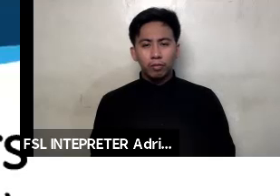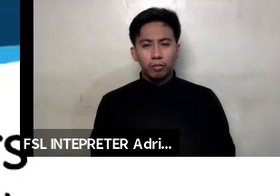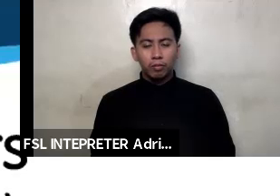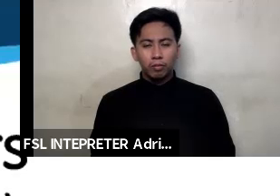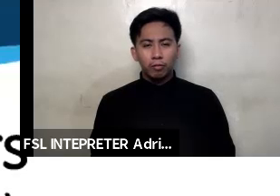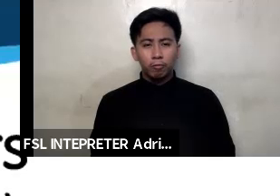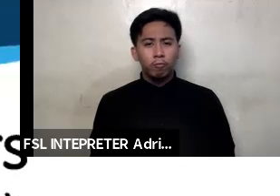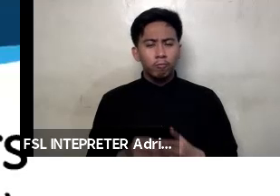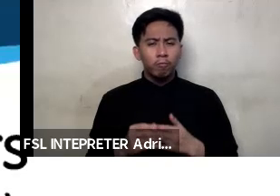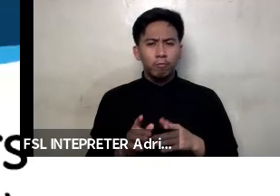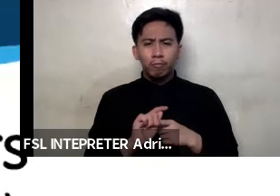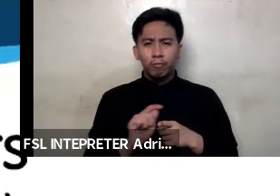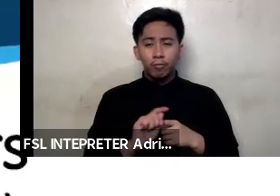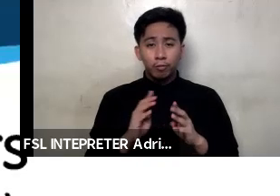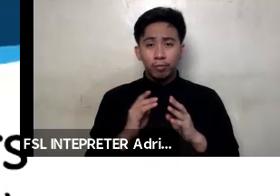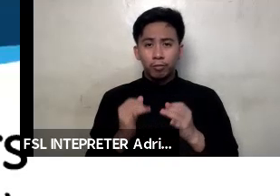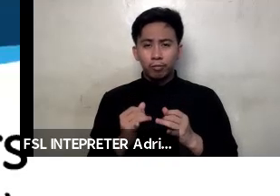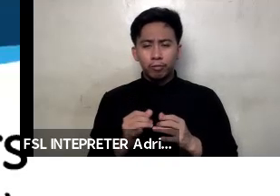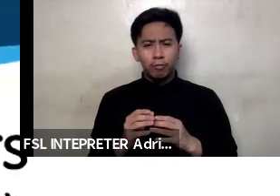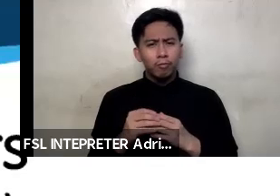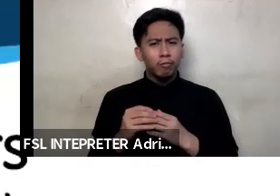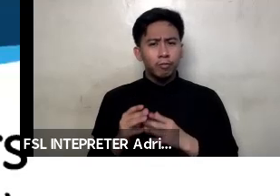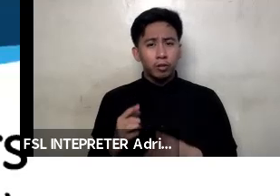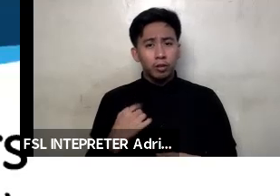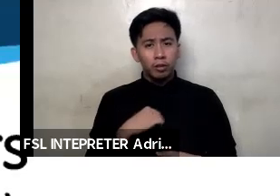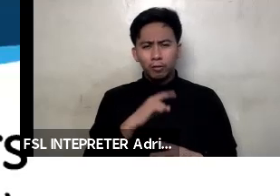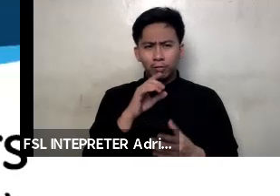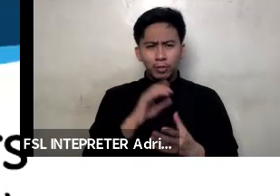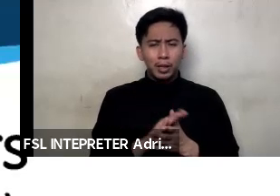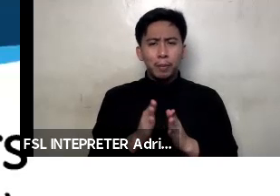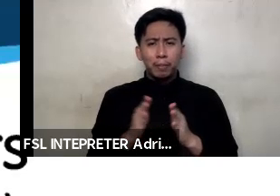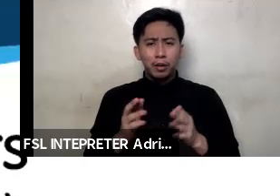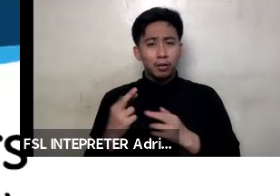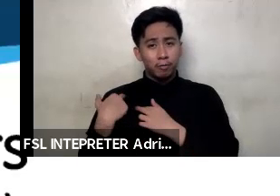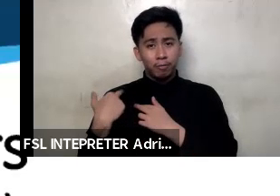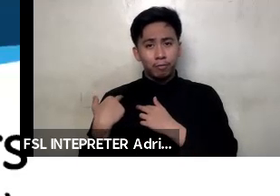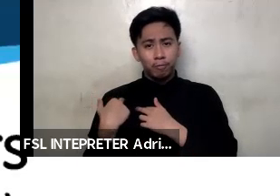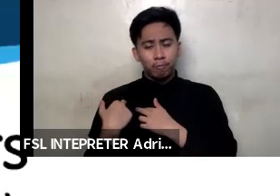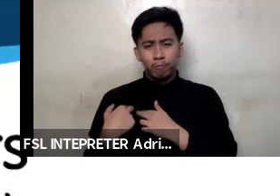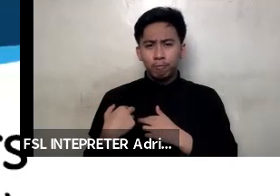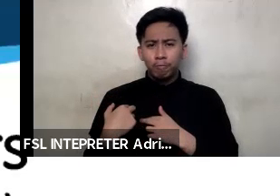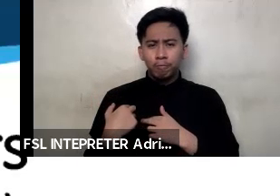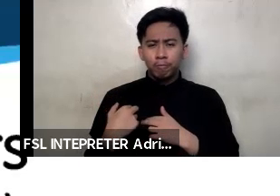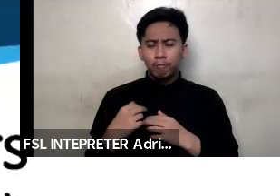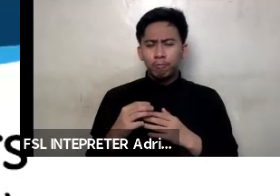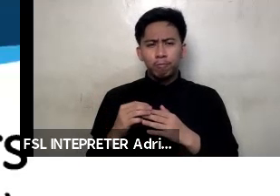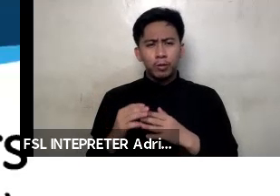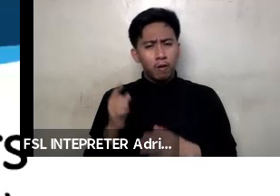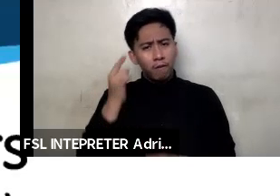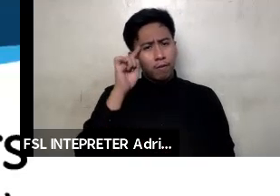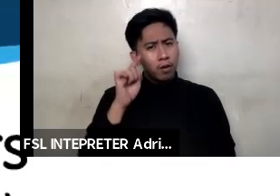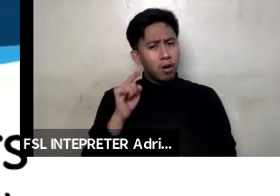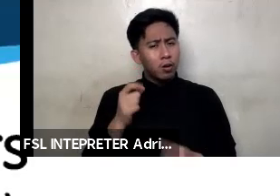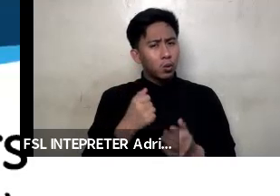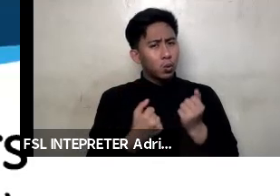The leadership trainings of barangay leaders. Naniwala kami na malaki ang role ng responsibility ng isang authentic leader upang tugunan